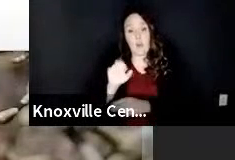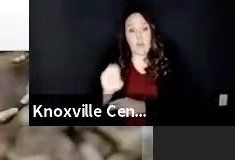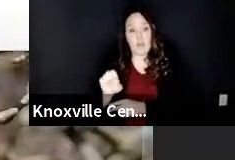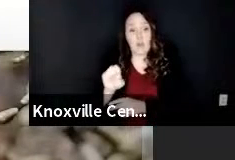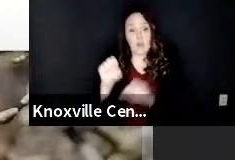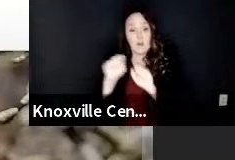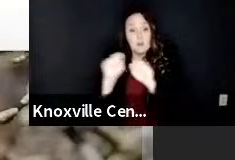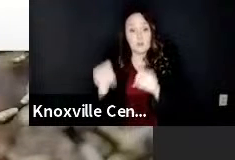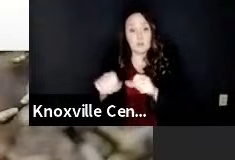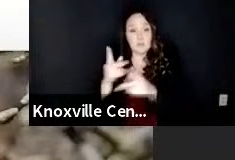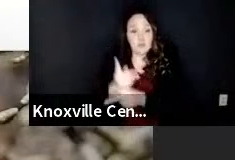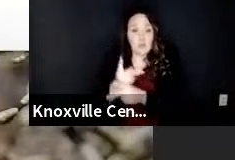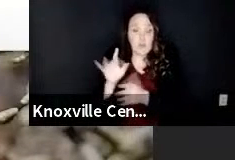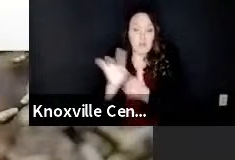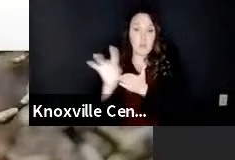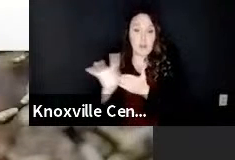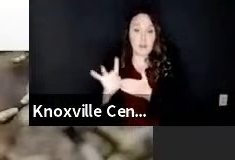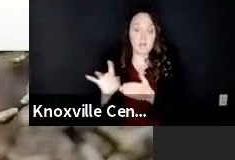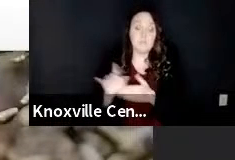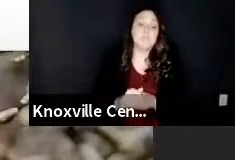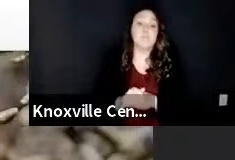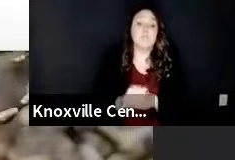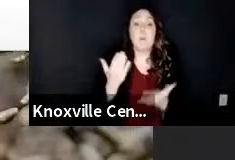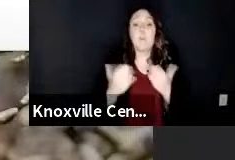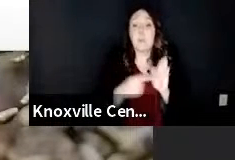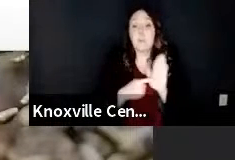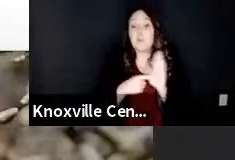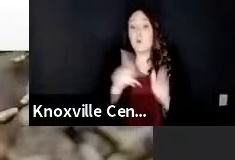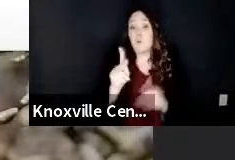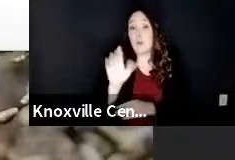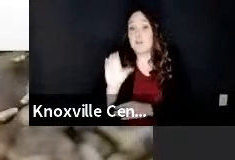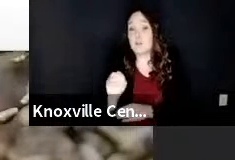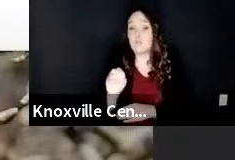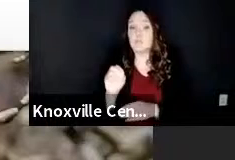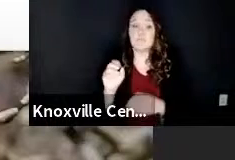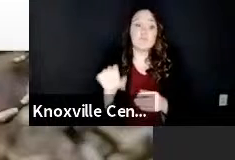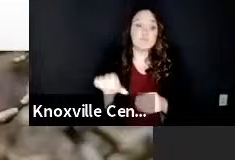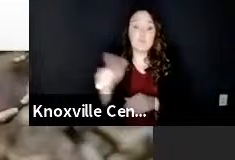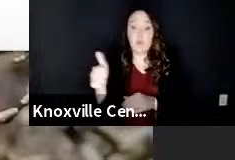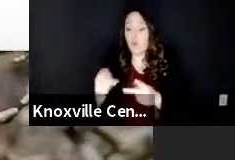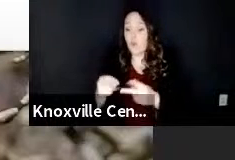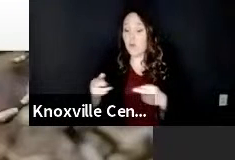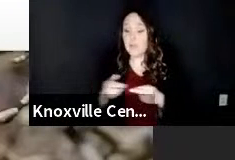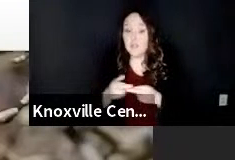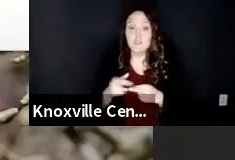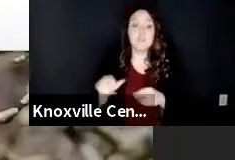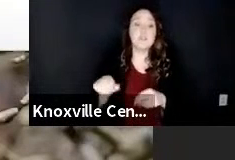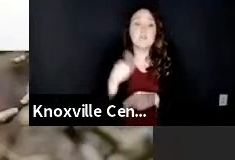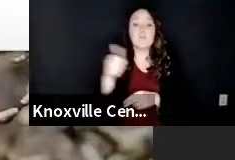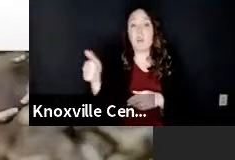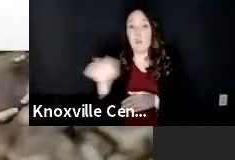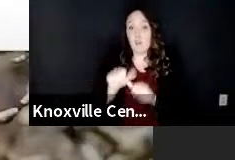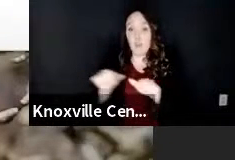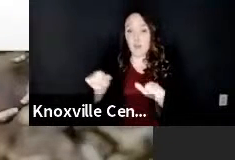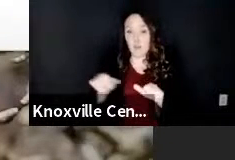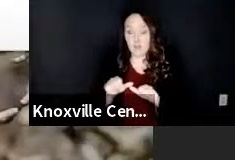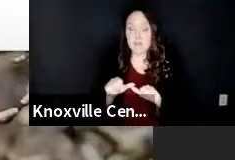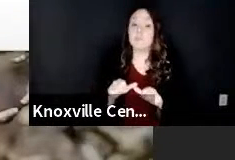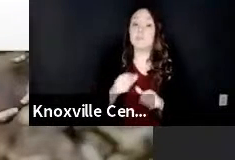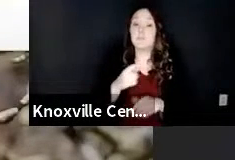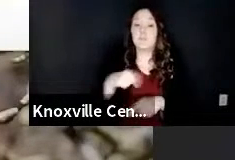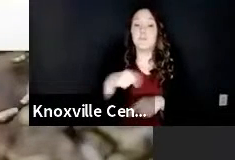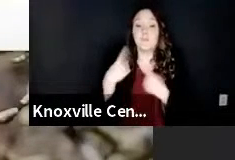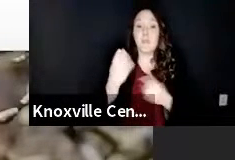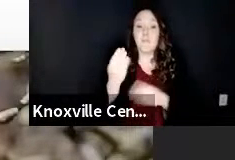they may reflect Knox County, the East Region, or patients from other jurisdictions. During the past 14 days, we have noted 1